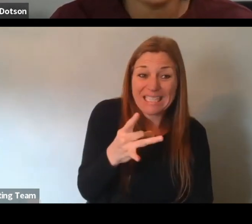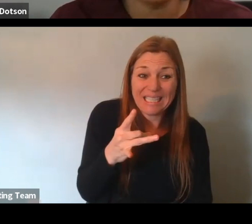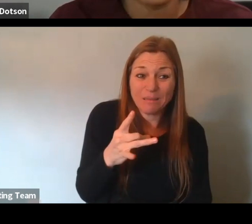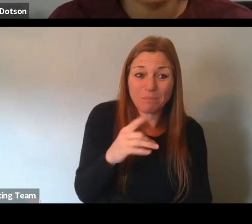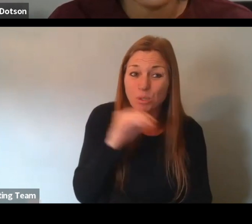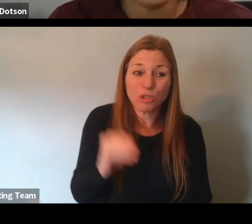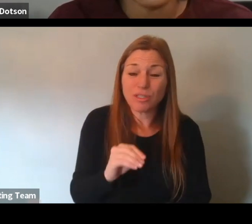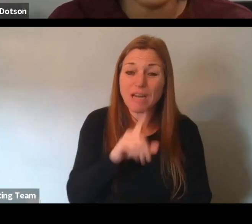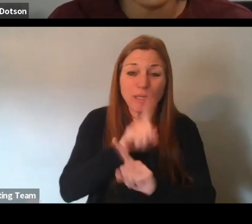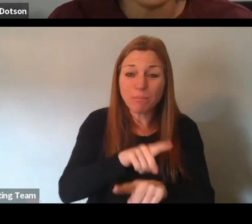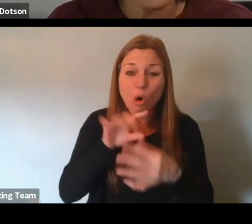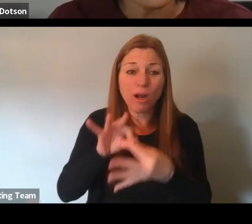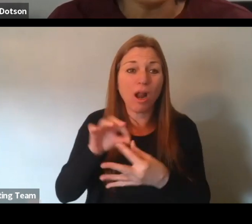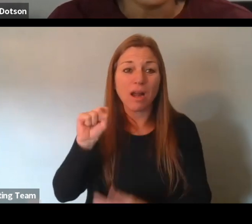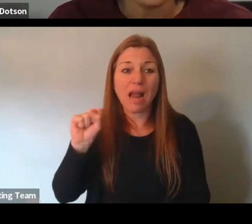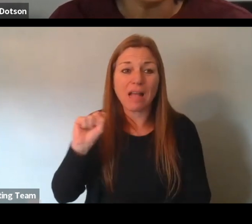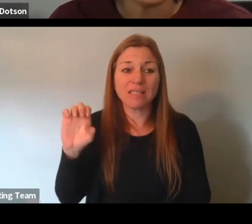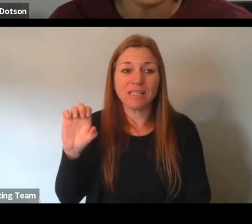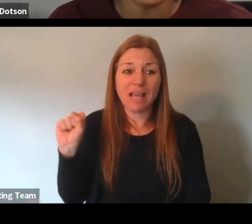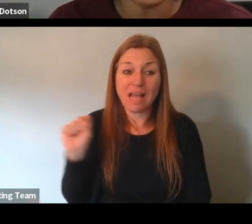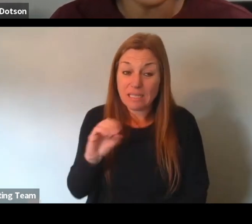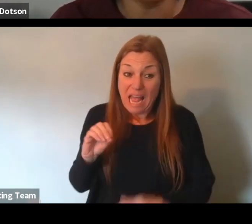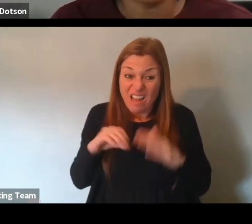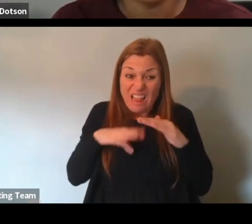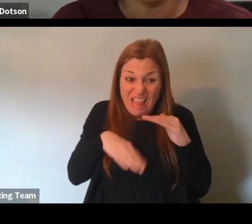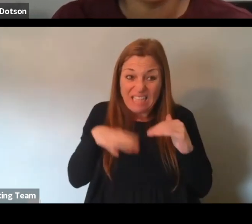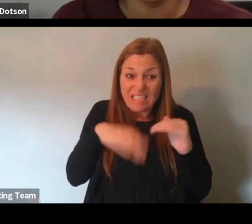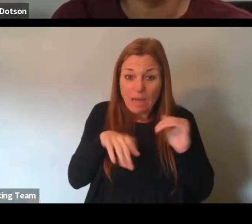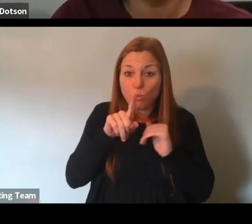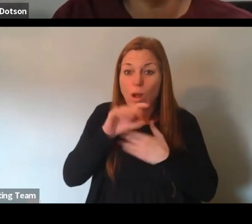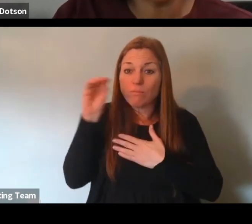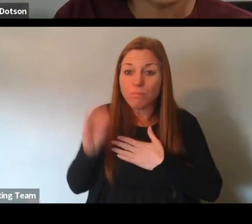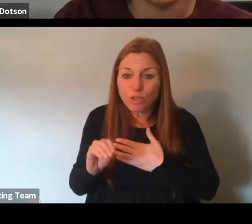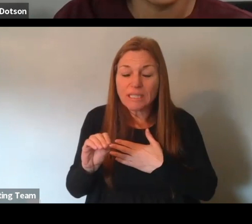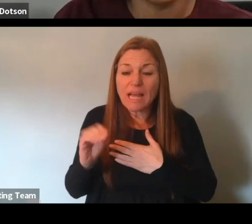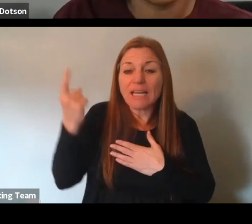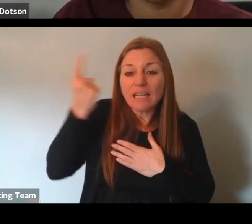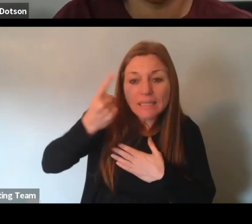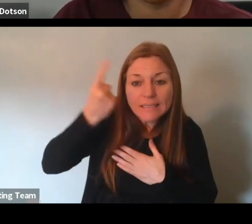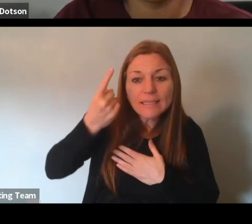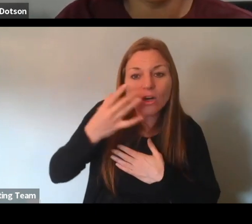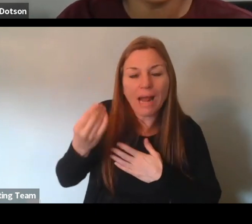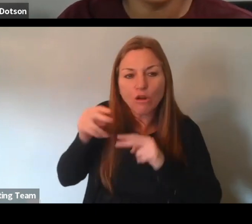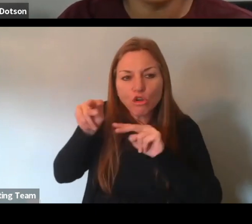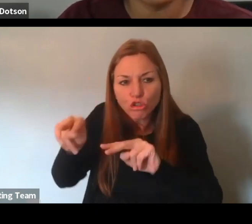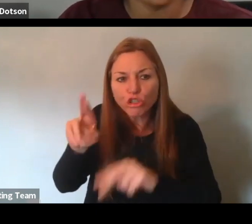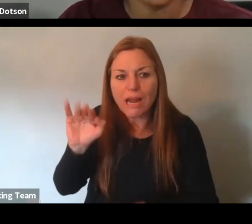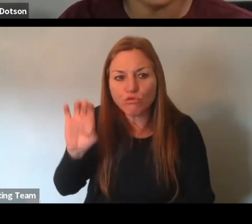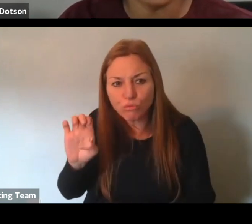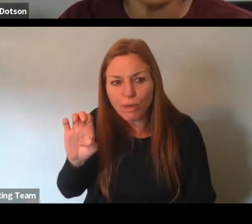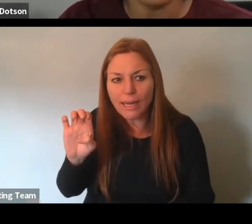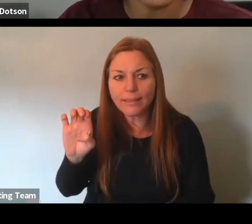race or SES as a predictor, meaning that they were not interested in seeing, are there